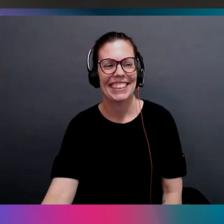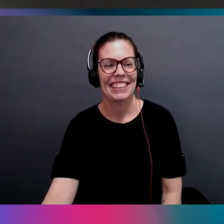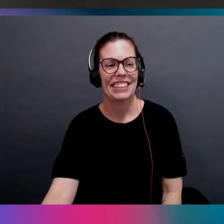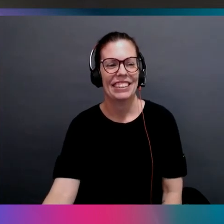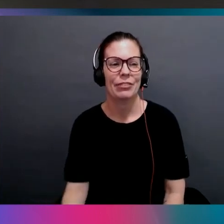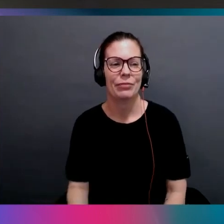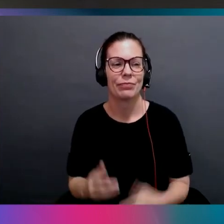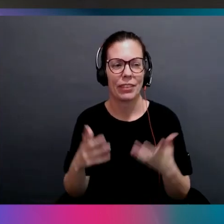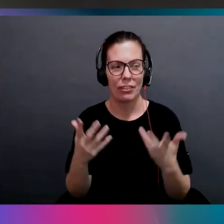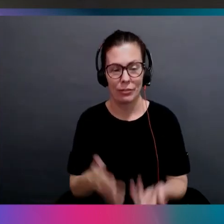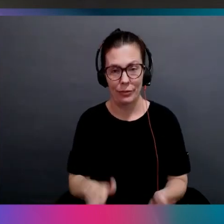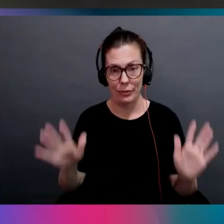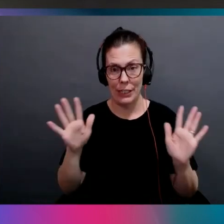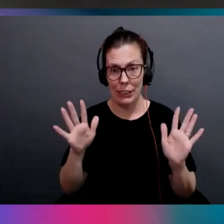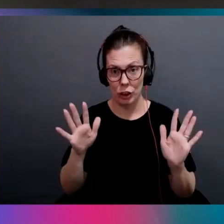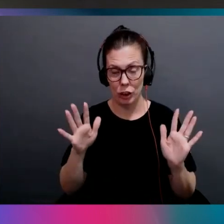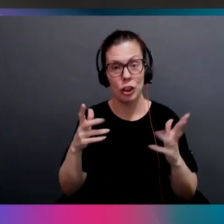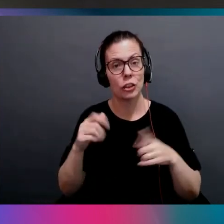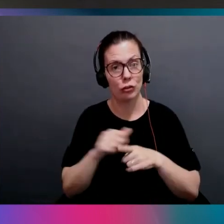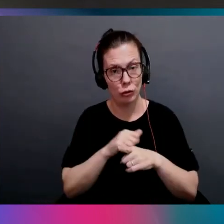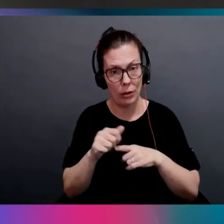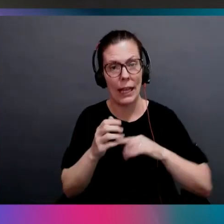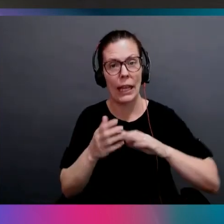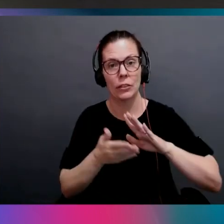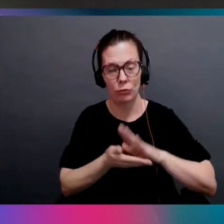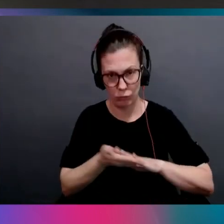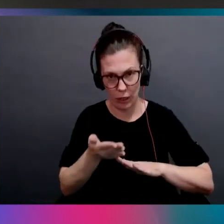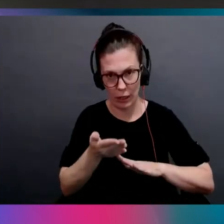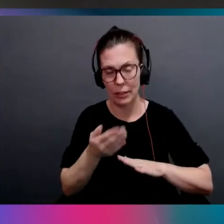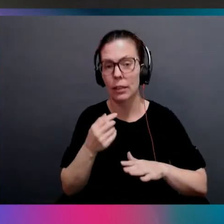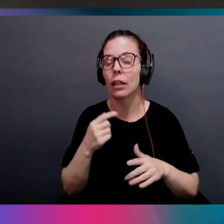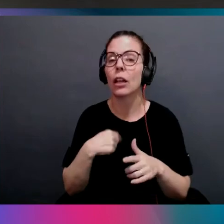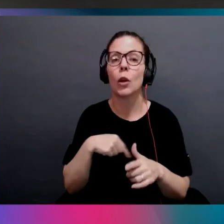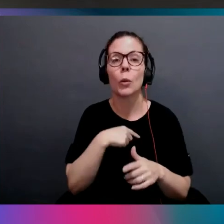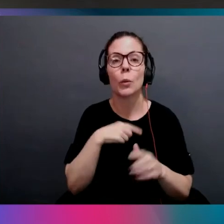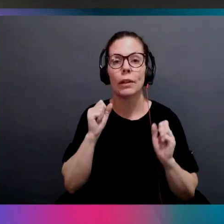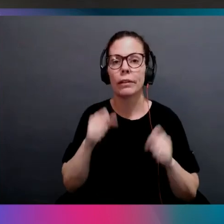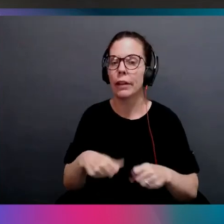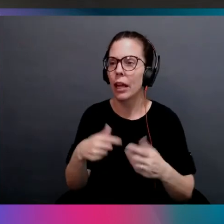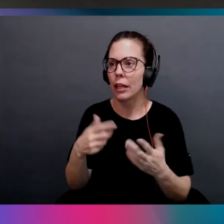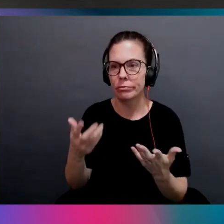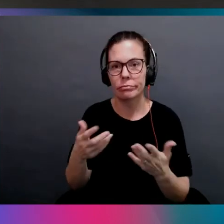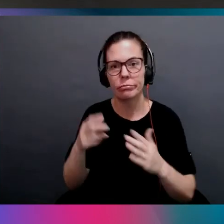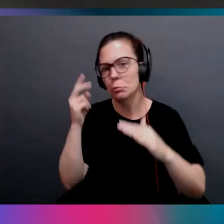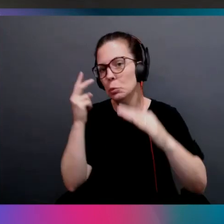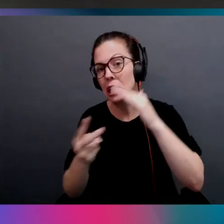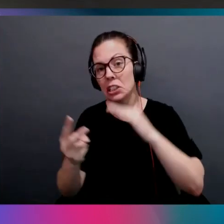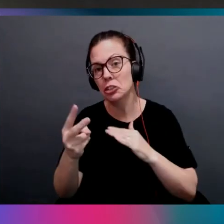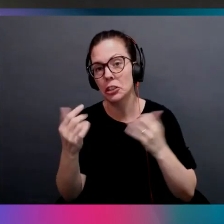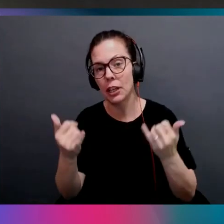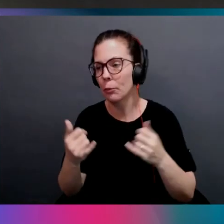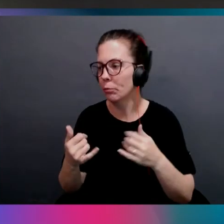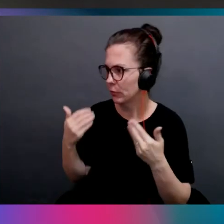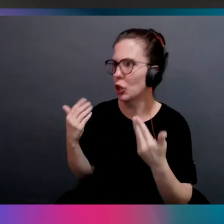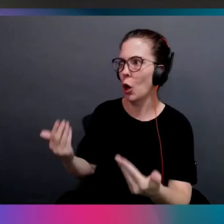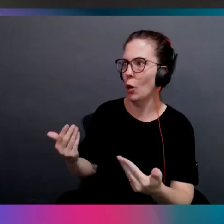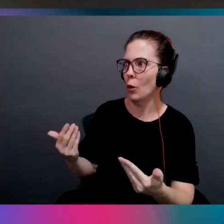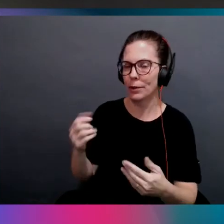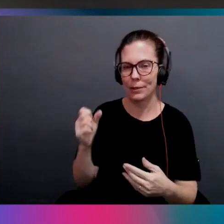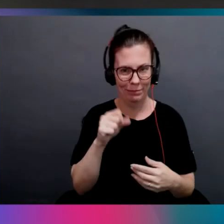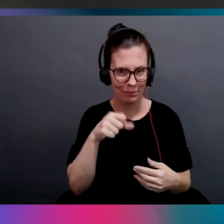got that thing trained and running, right, then we can come back. We can hit it with some predictions. Let's do it. All right. So